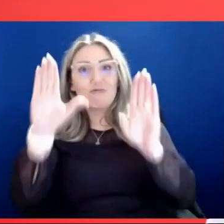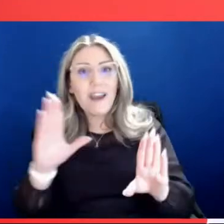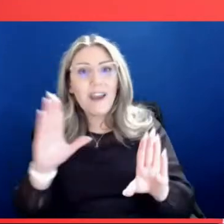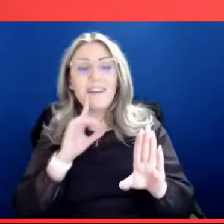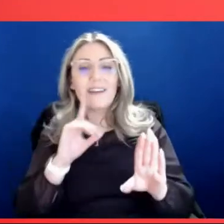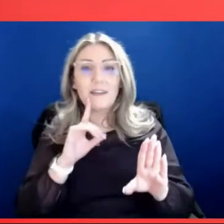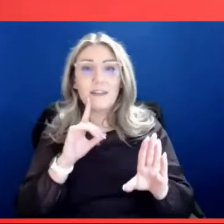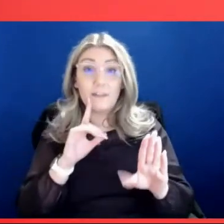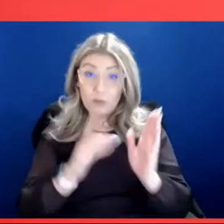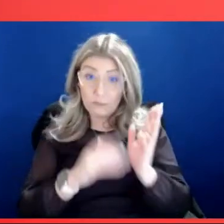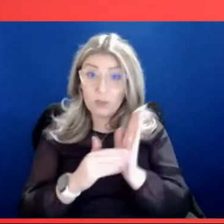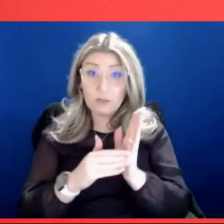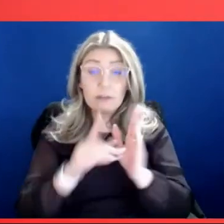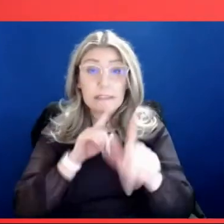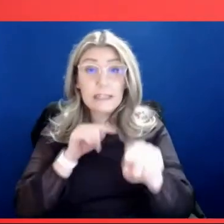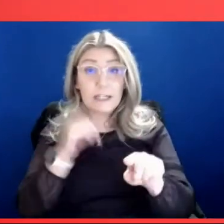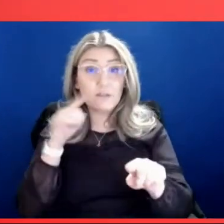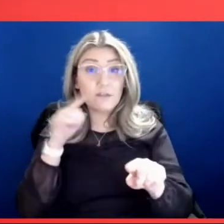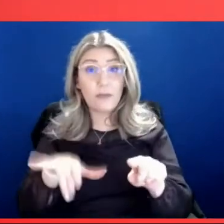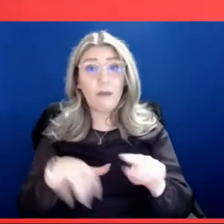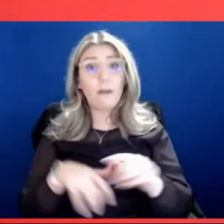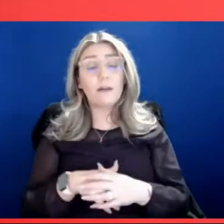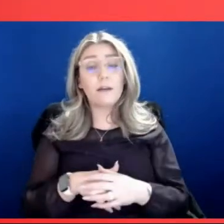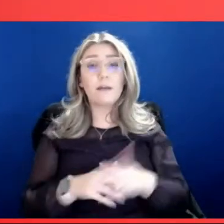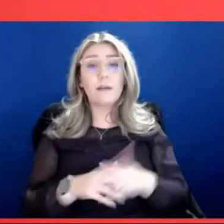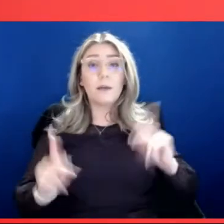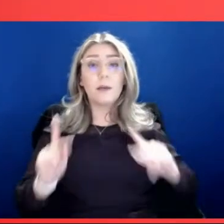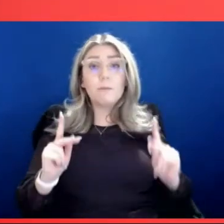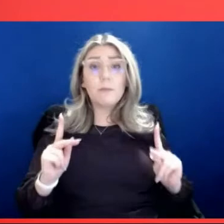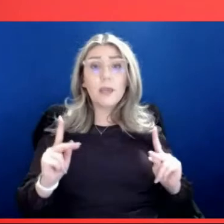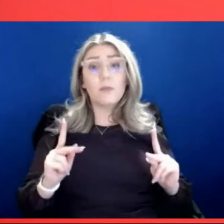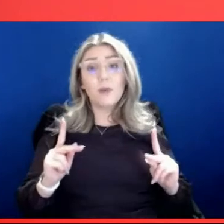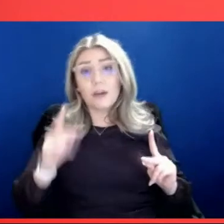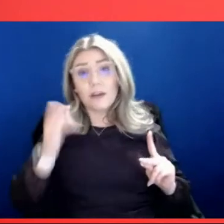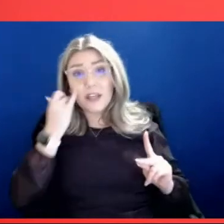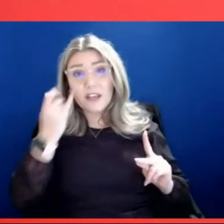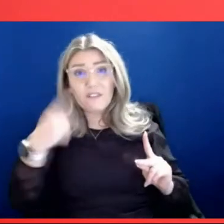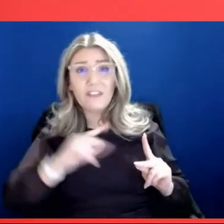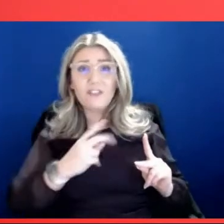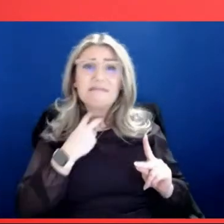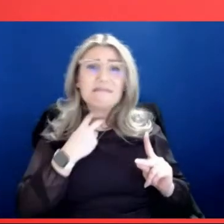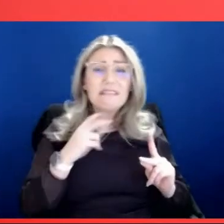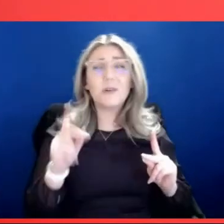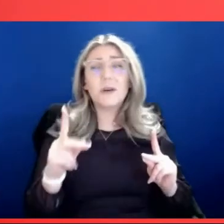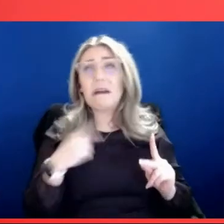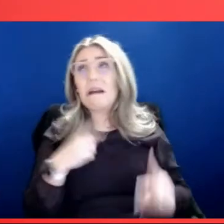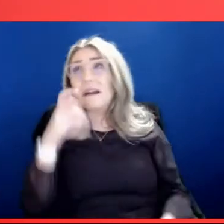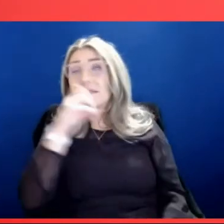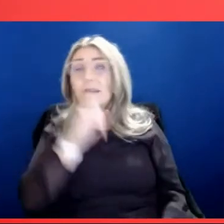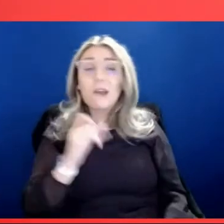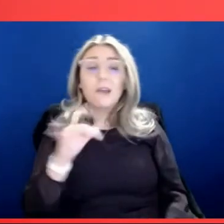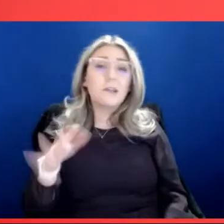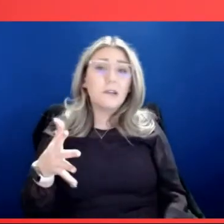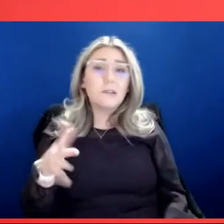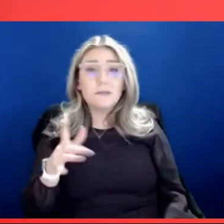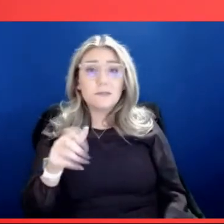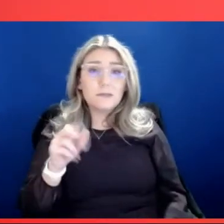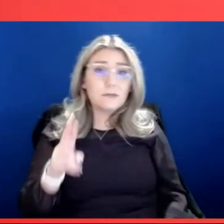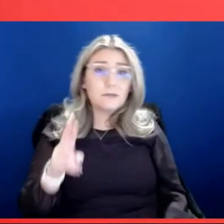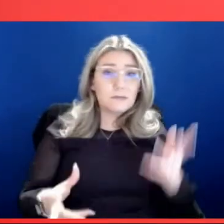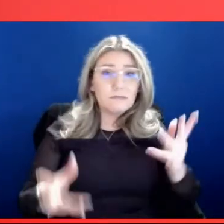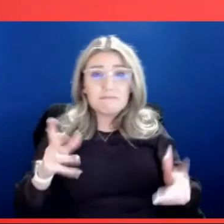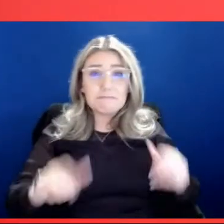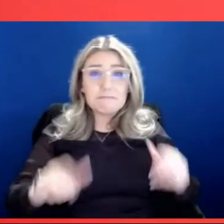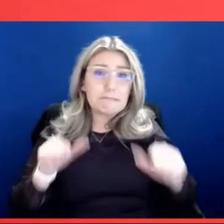Yeah. And people, if they're stuck in okay, I guess, or, Eeyore in